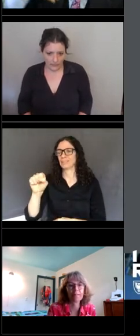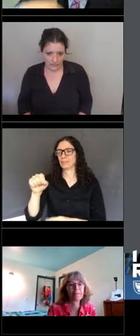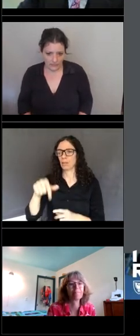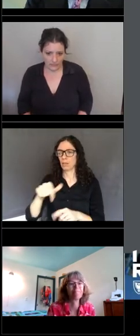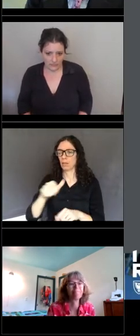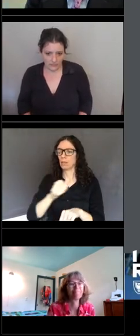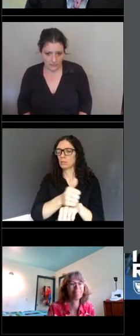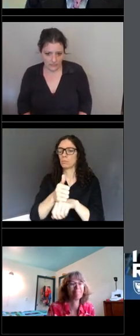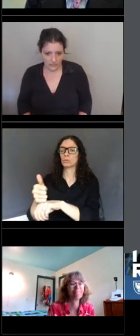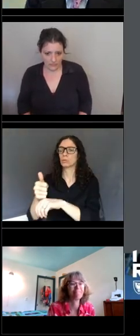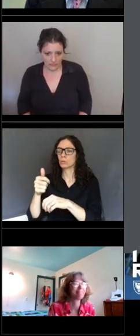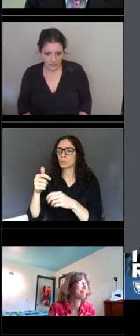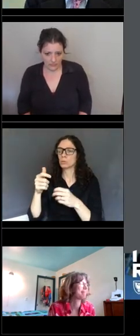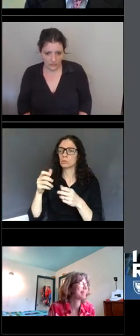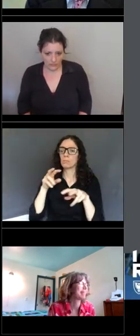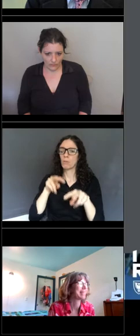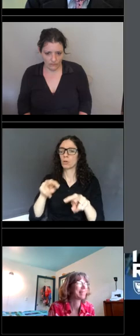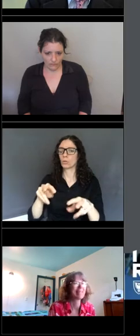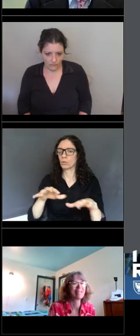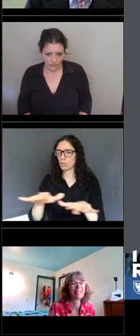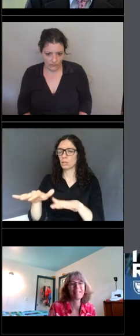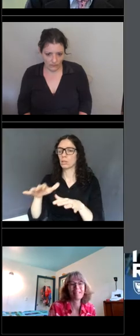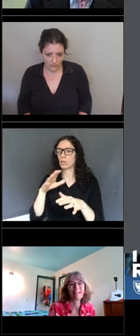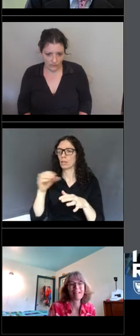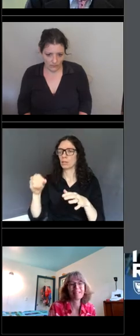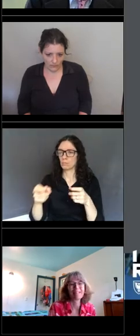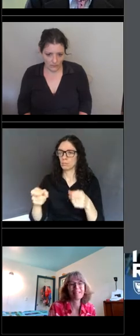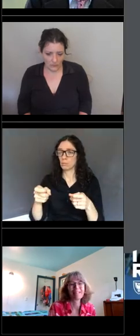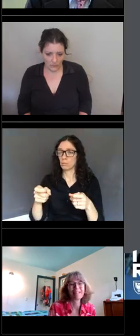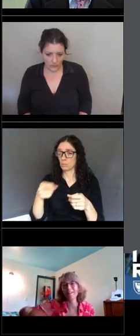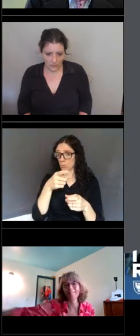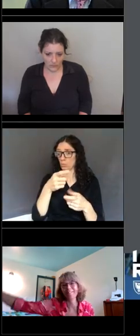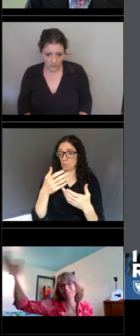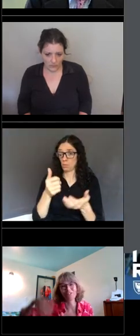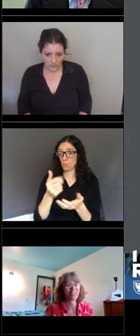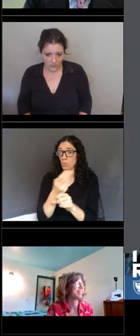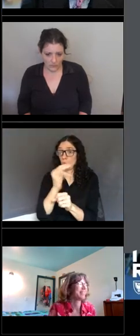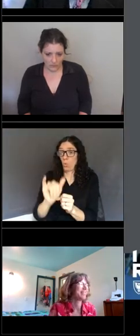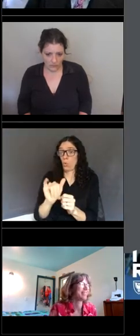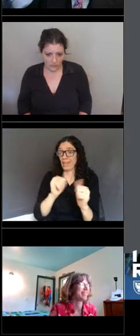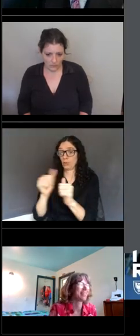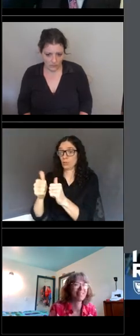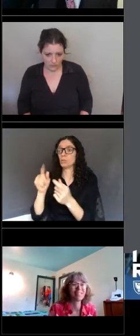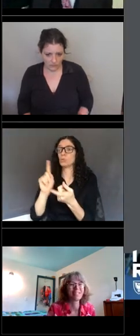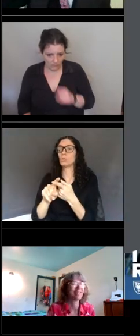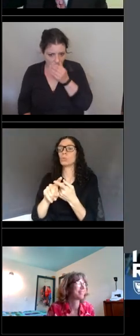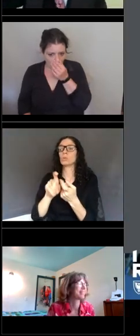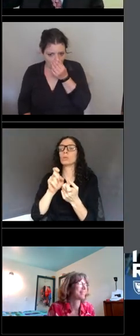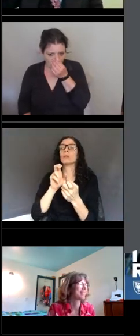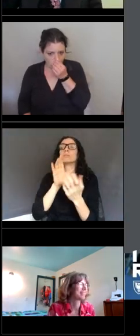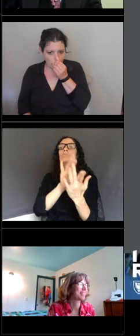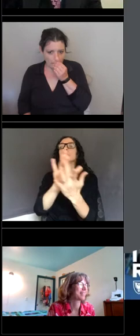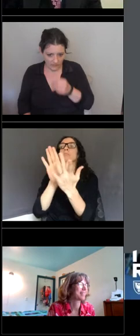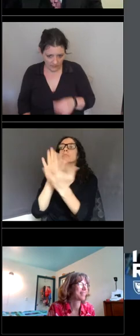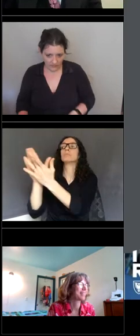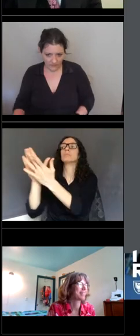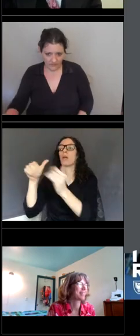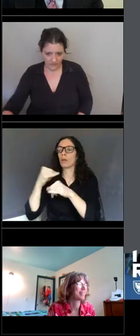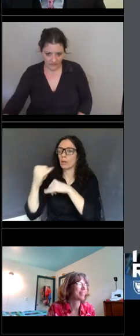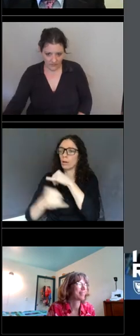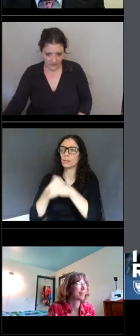individual MPAs. Yes, by all means. I see that bring it on gesture. Oh, yeah. I was like, the more contacts, you